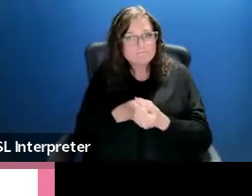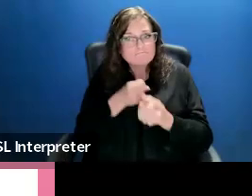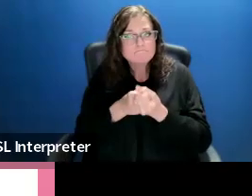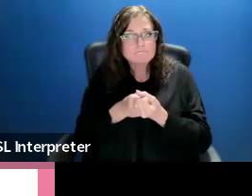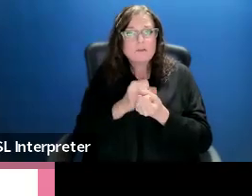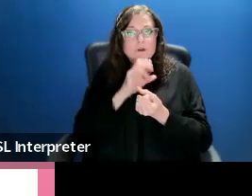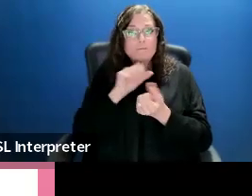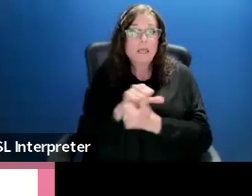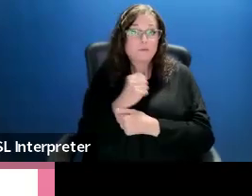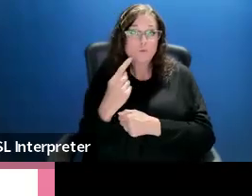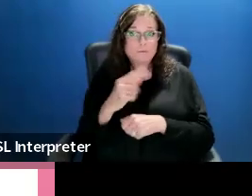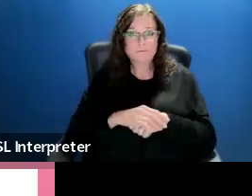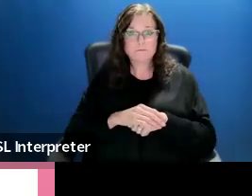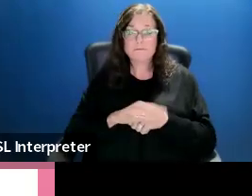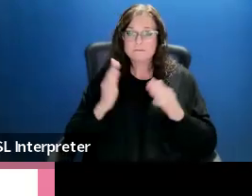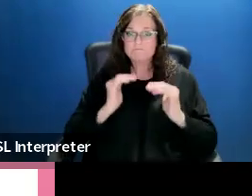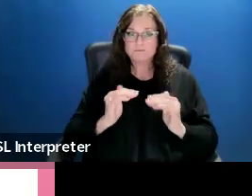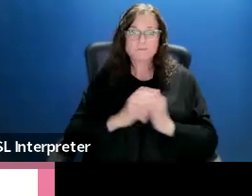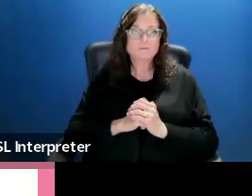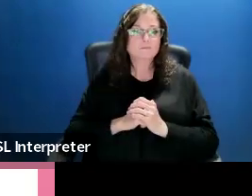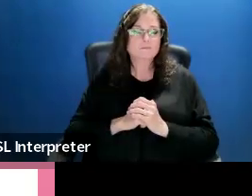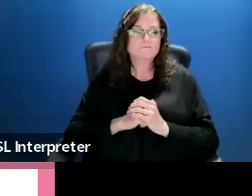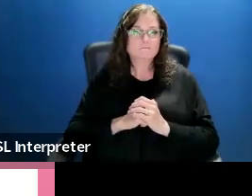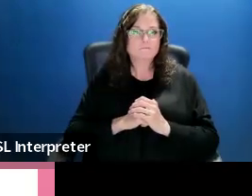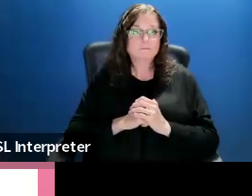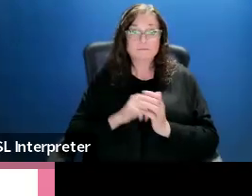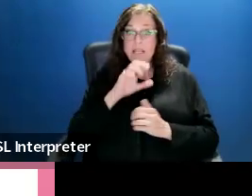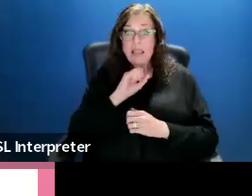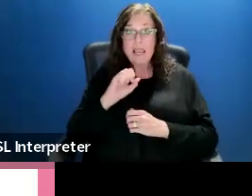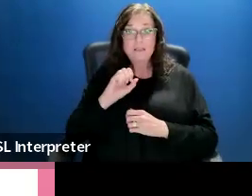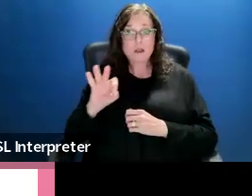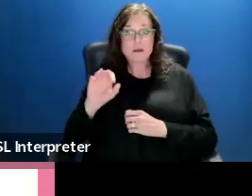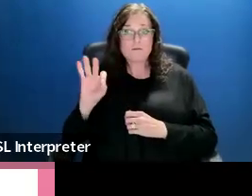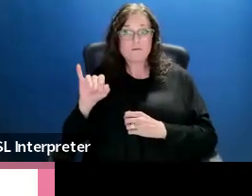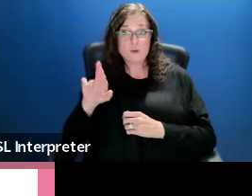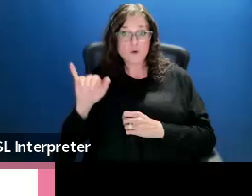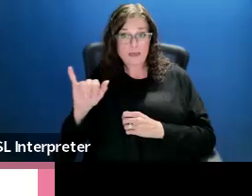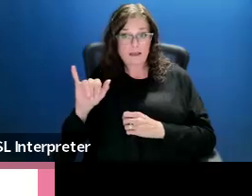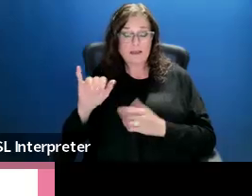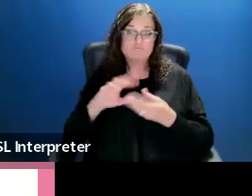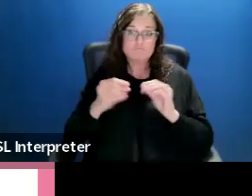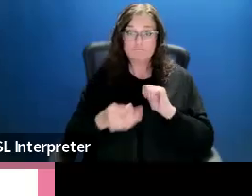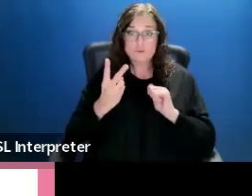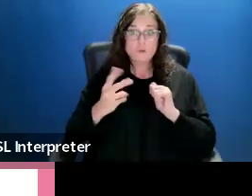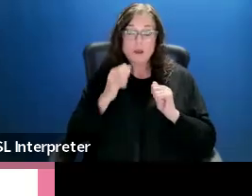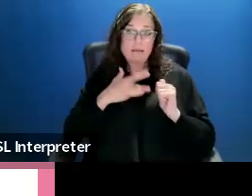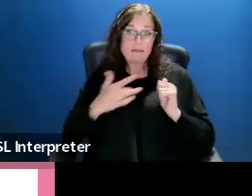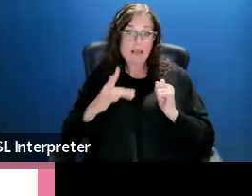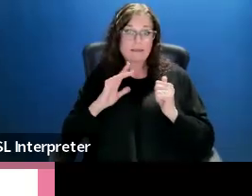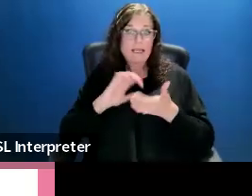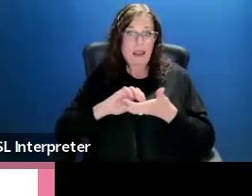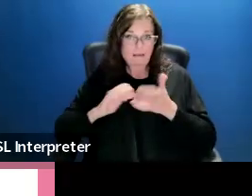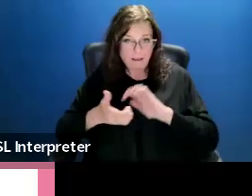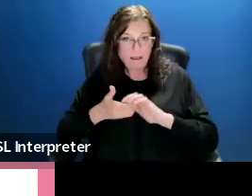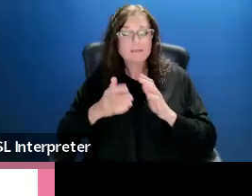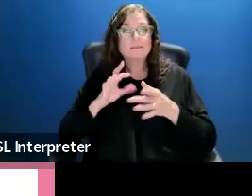from page 1. Next slide, please. And The Age of Fury is the story of 2 unlikely allies